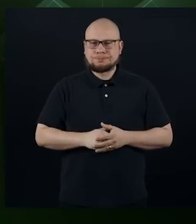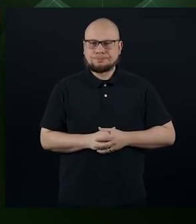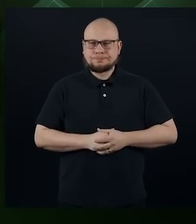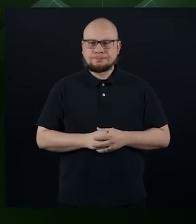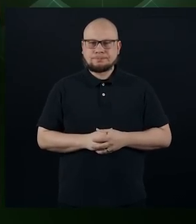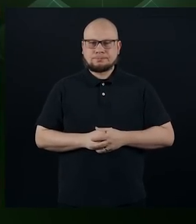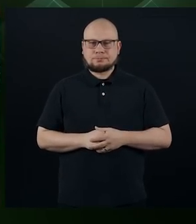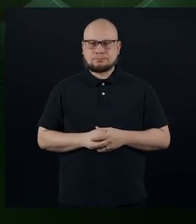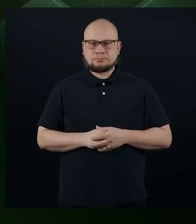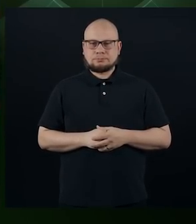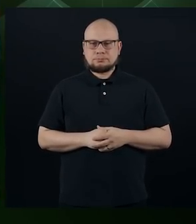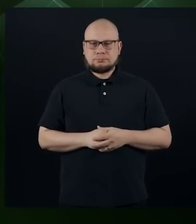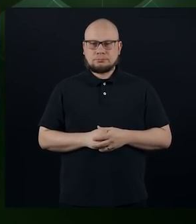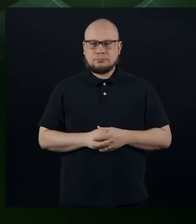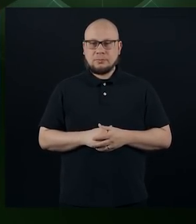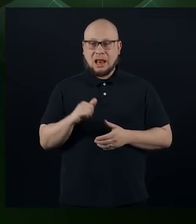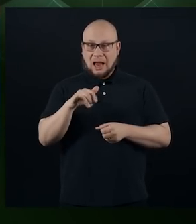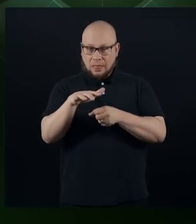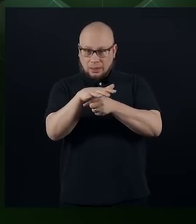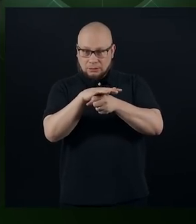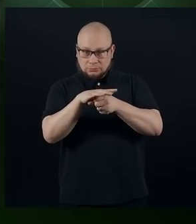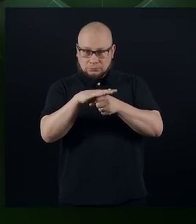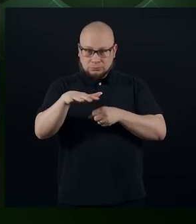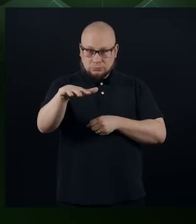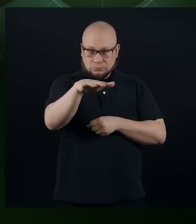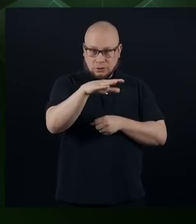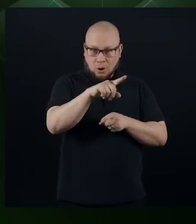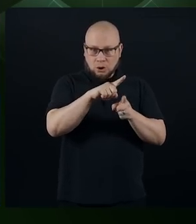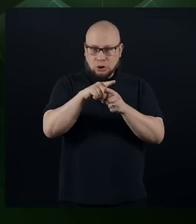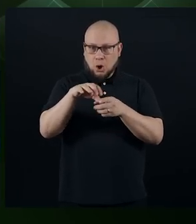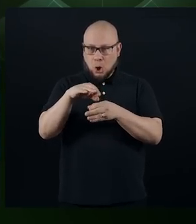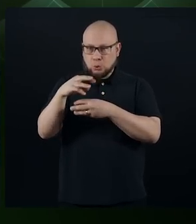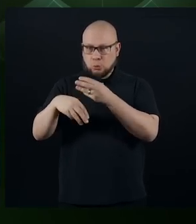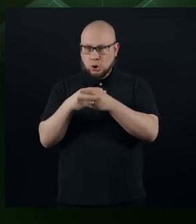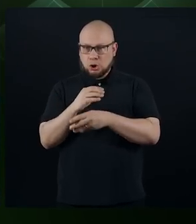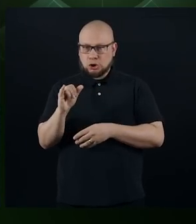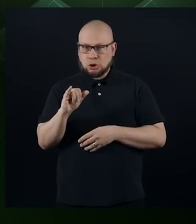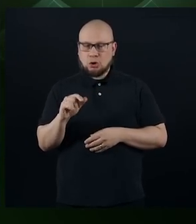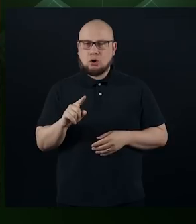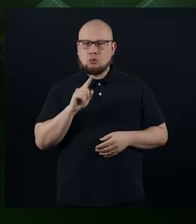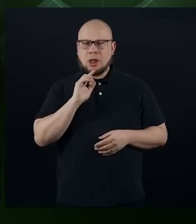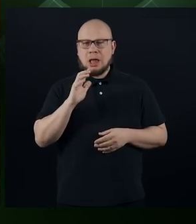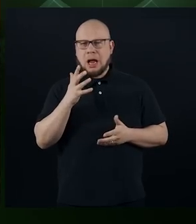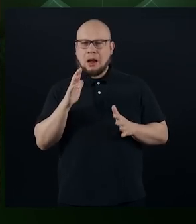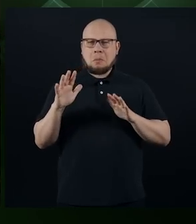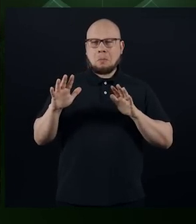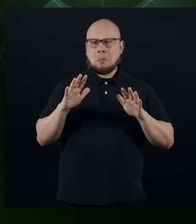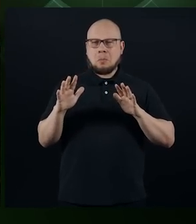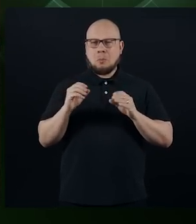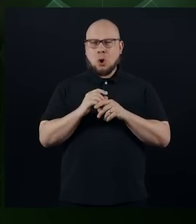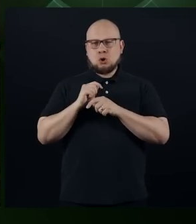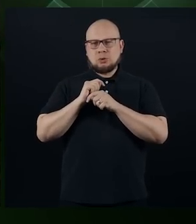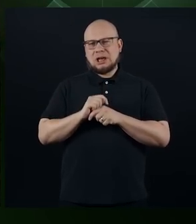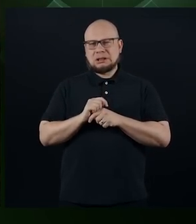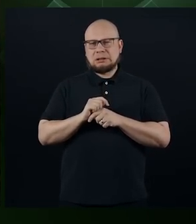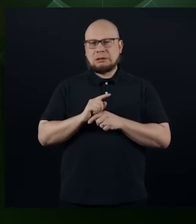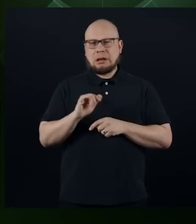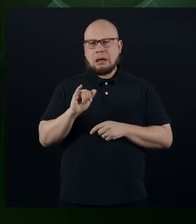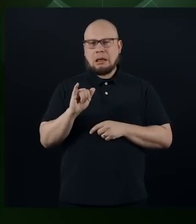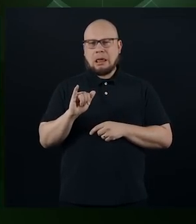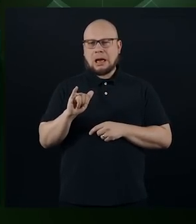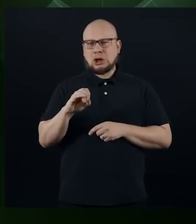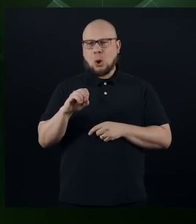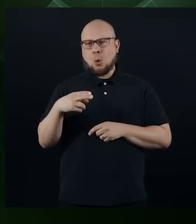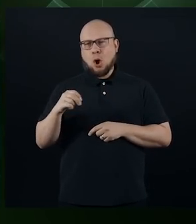With places like Pirate's Grotto and Sailor's Grave, we was staying sort of fairly faithful to Yo-Ho, Pirate's Life, the